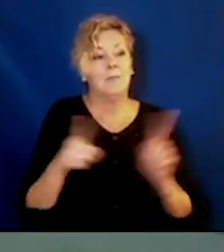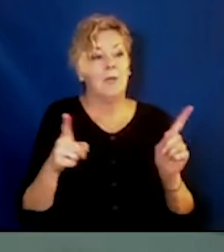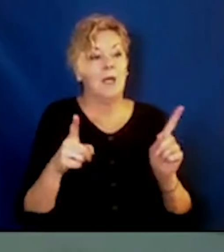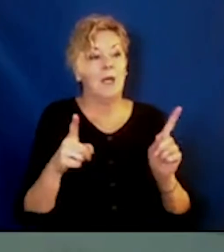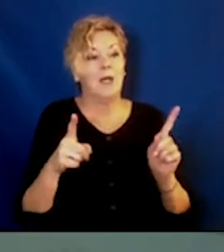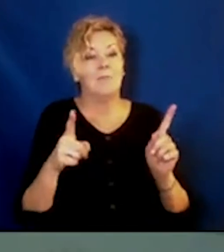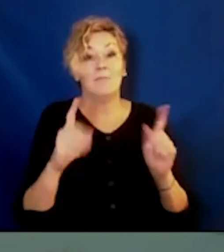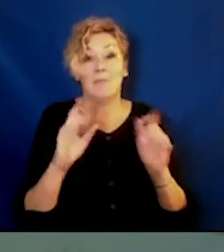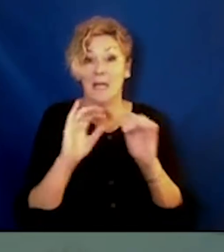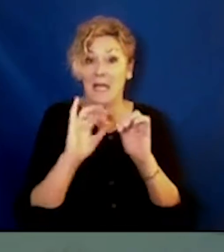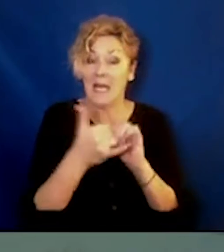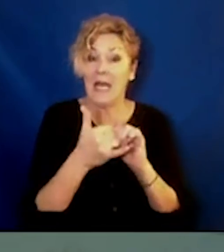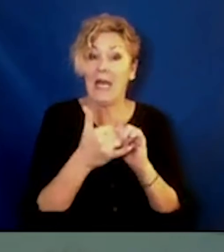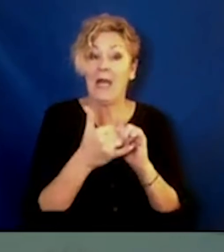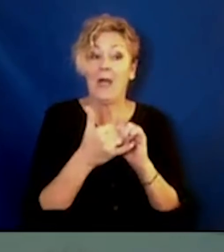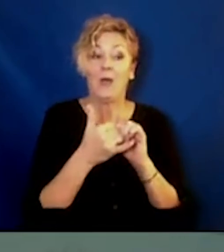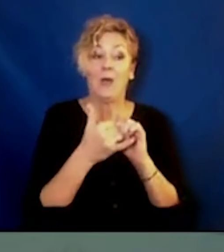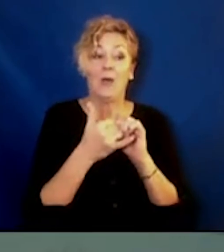constraints?